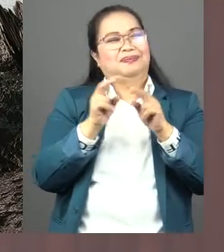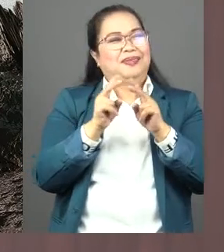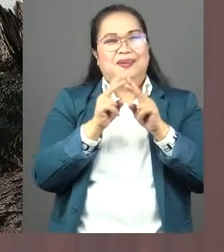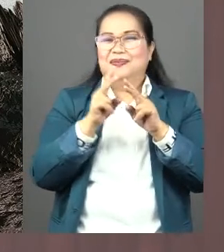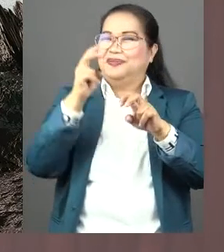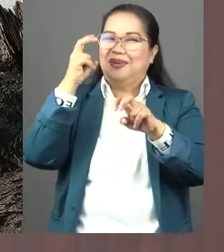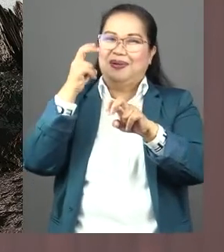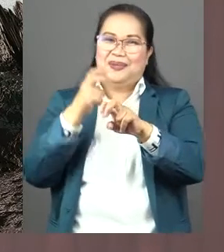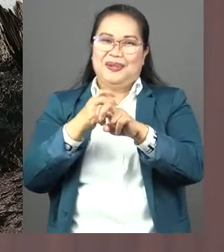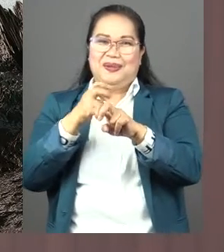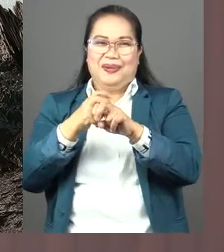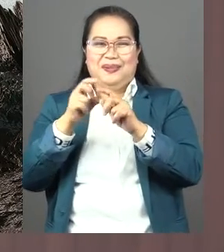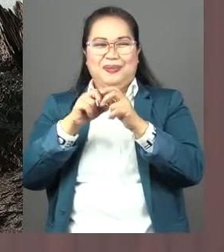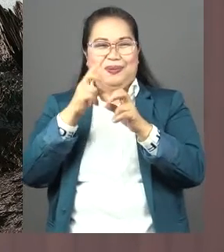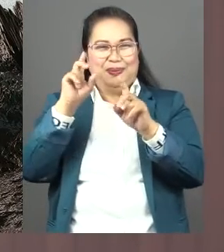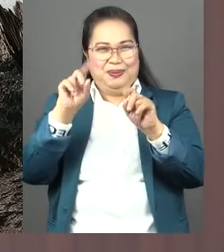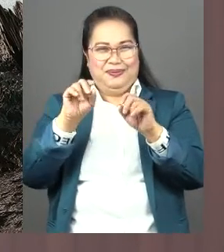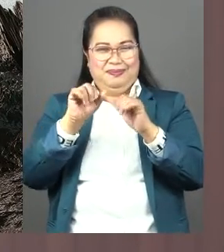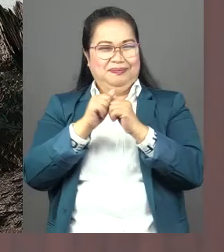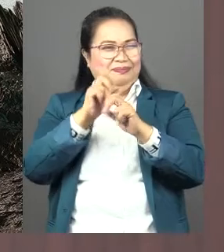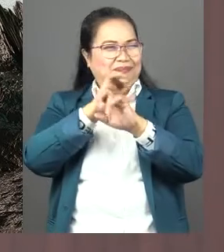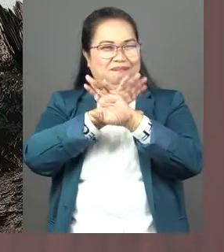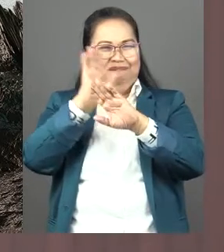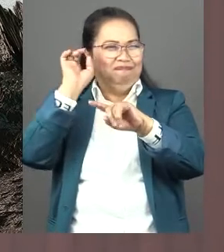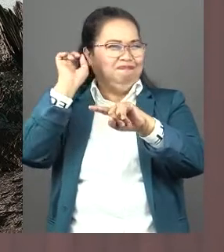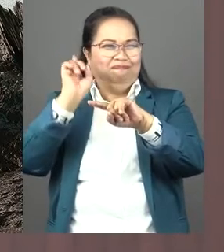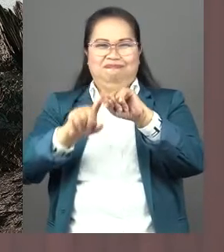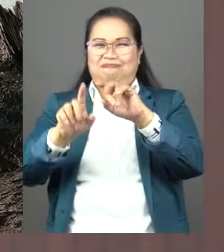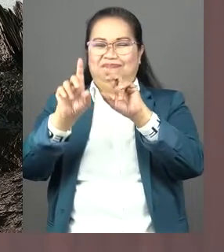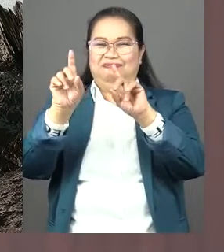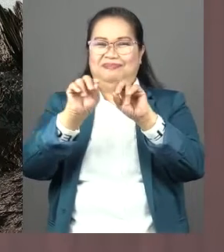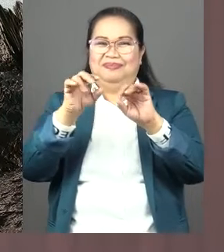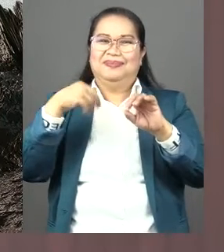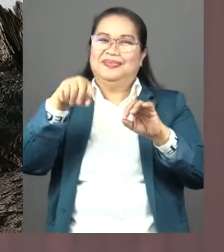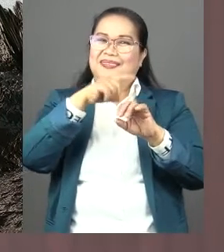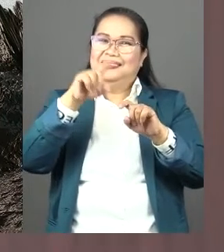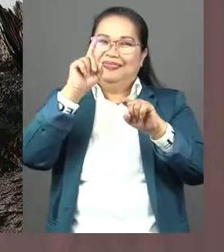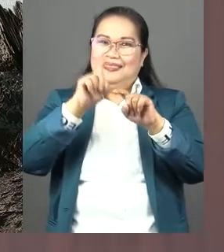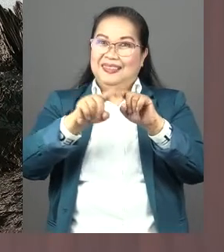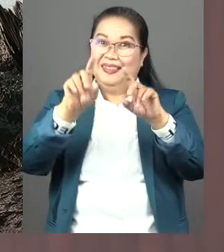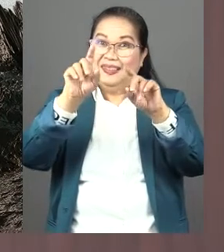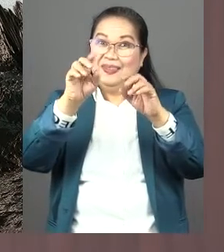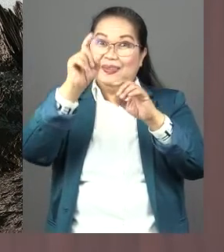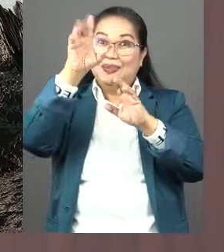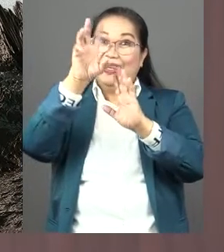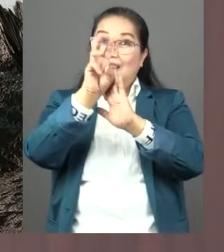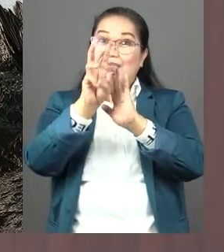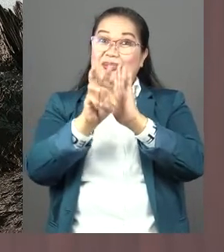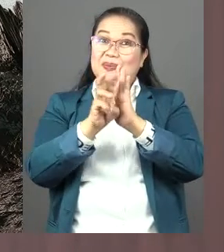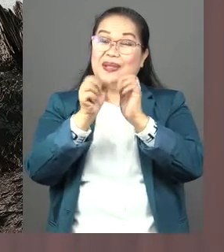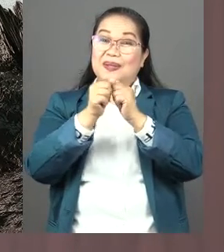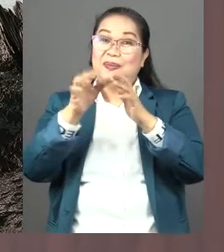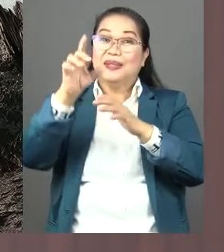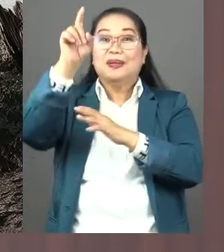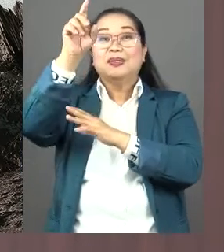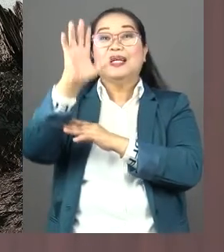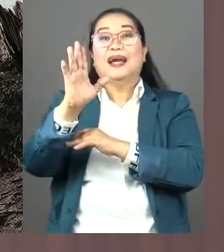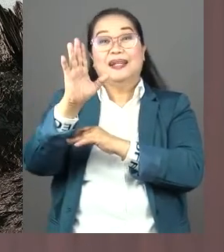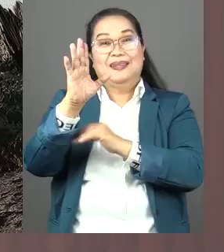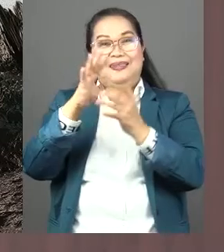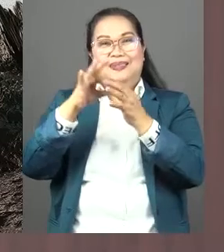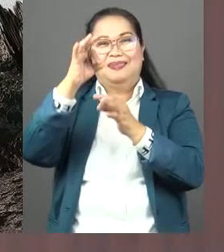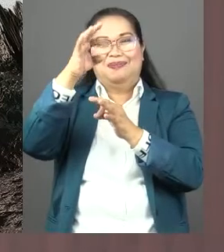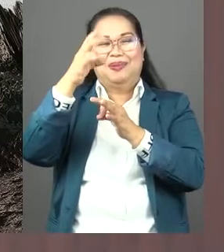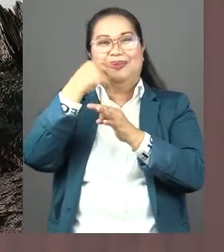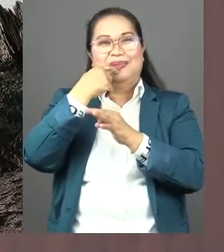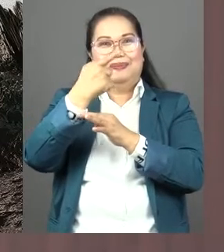impossible to do. Why? Because we cannot do God's will without God's Spirit. And Dr.